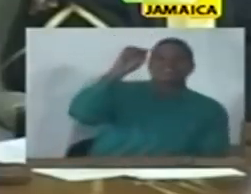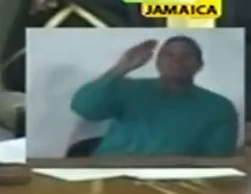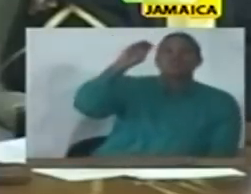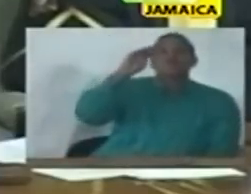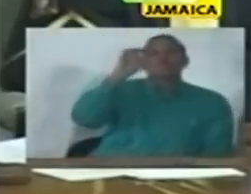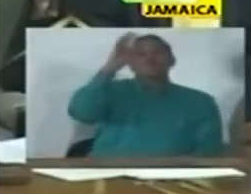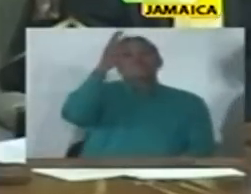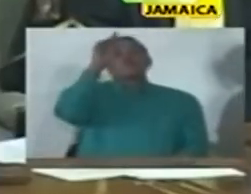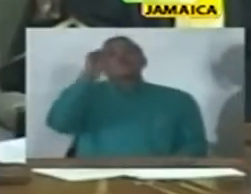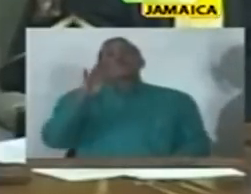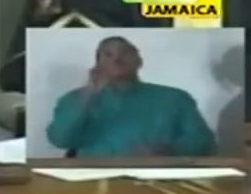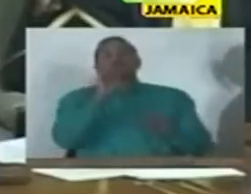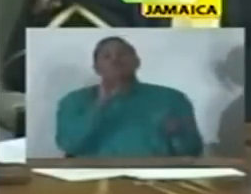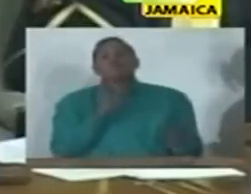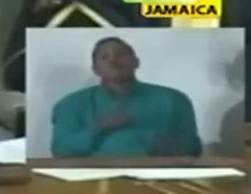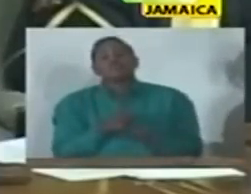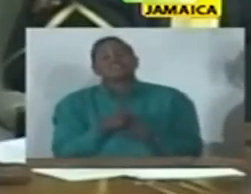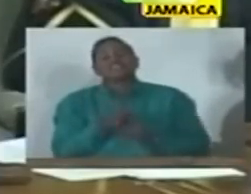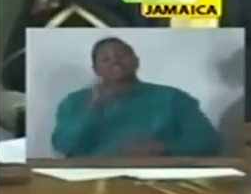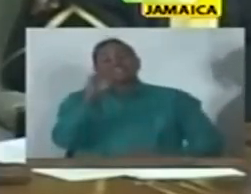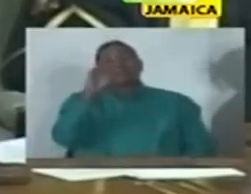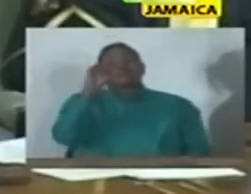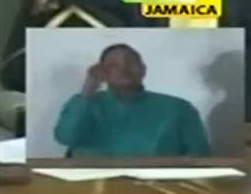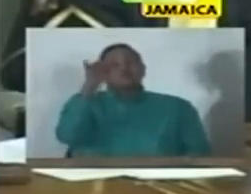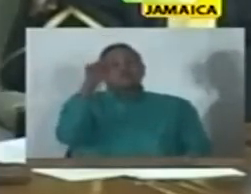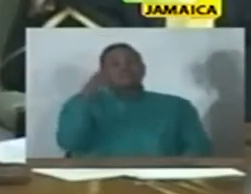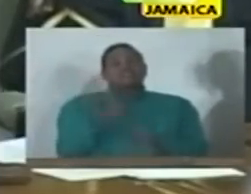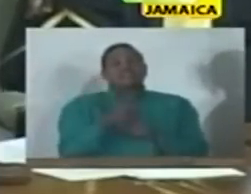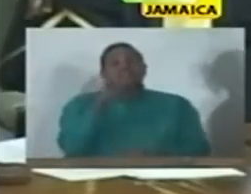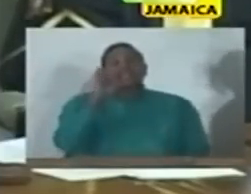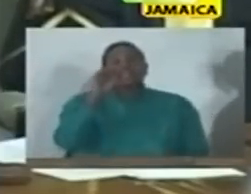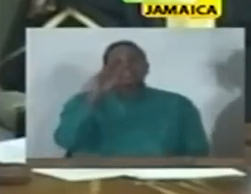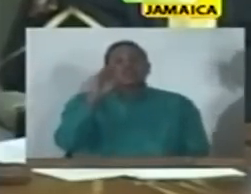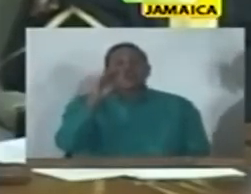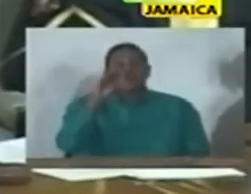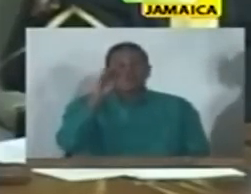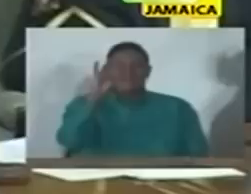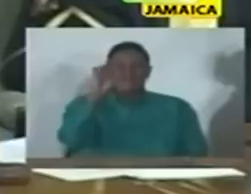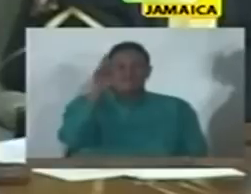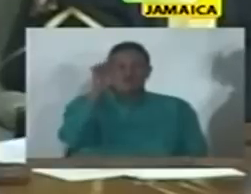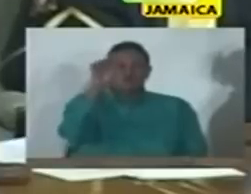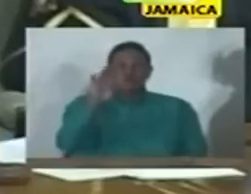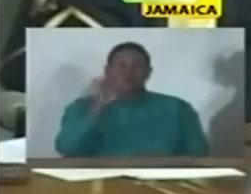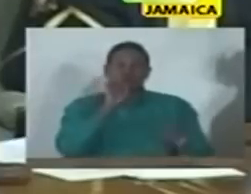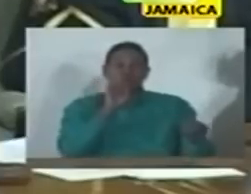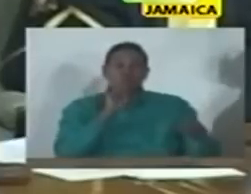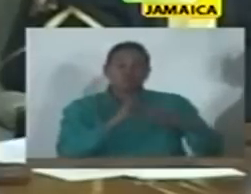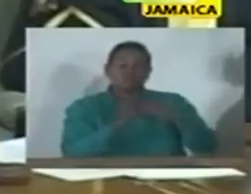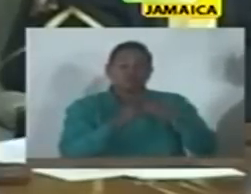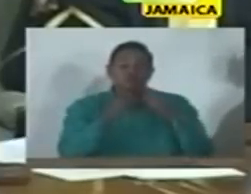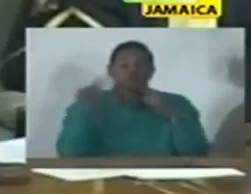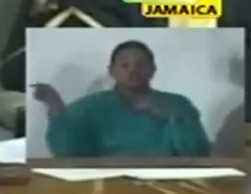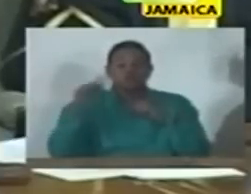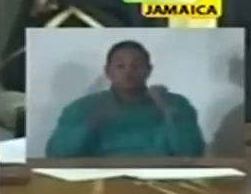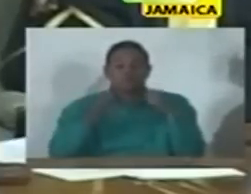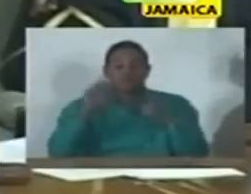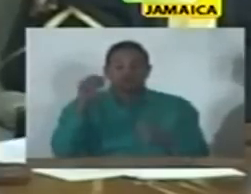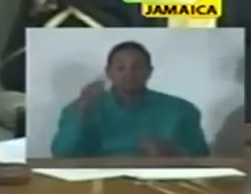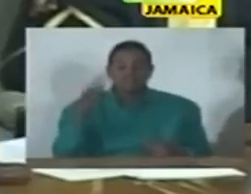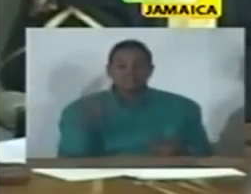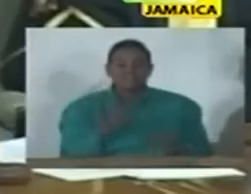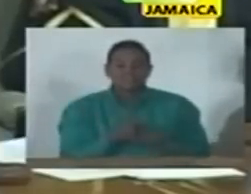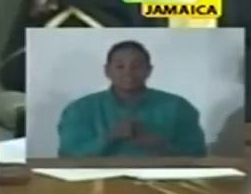The INDECOM first quarter report for January to March 2019. And